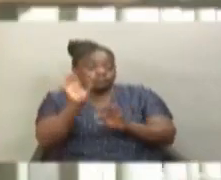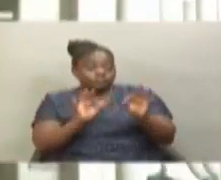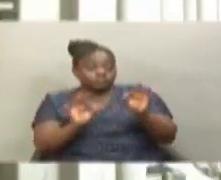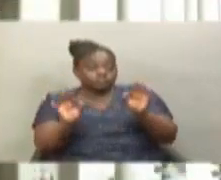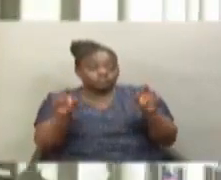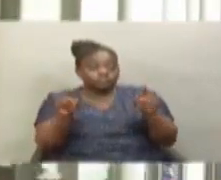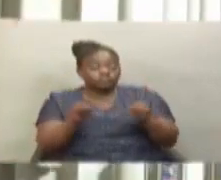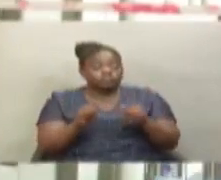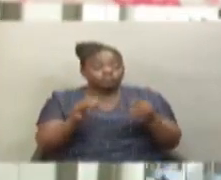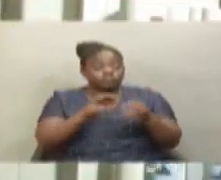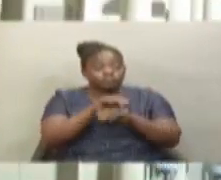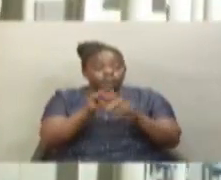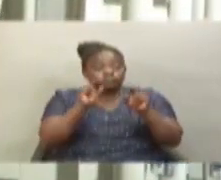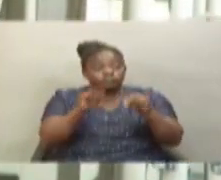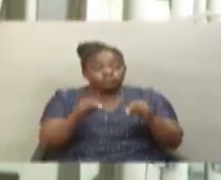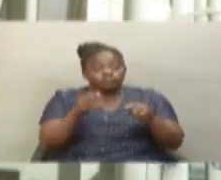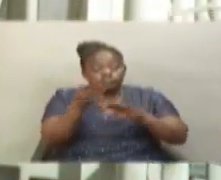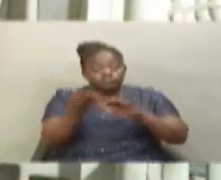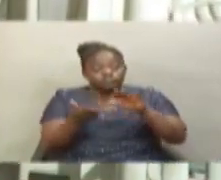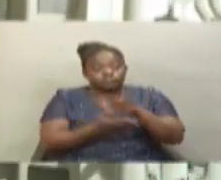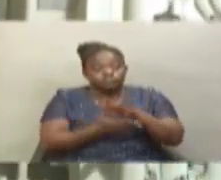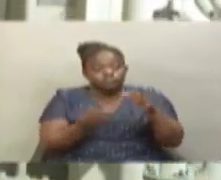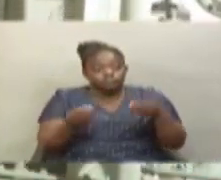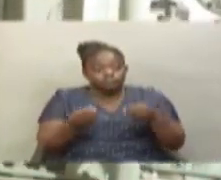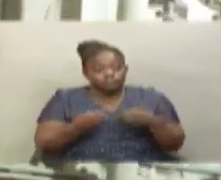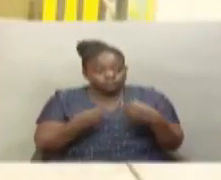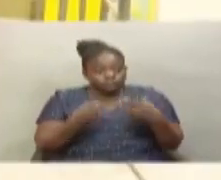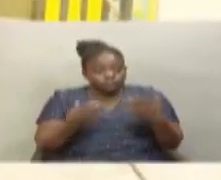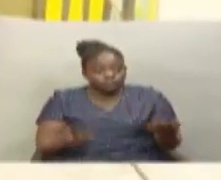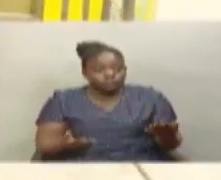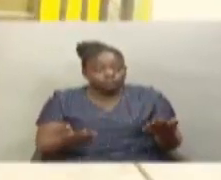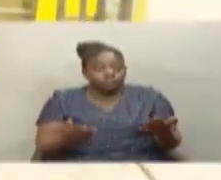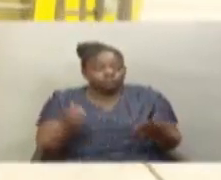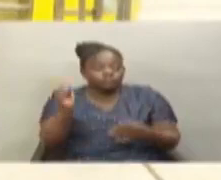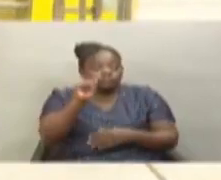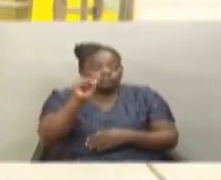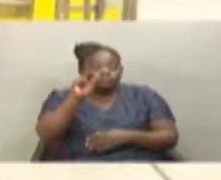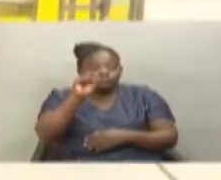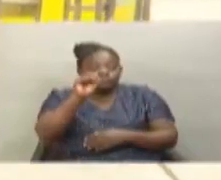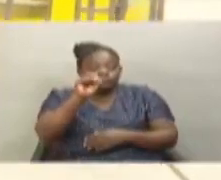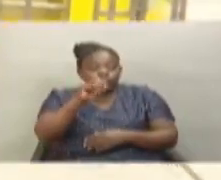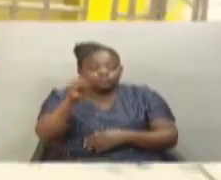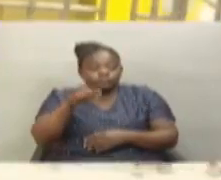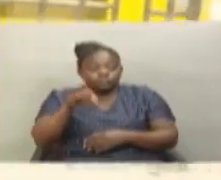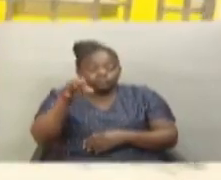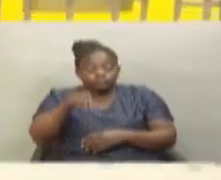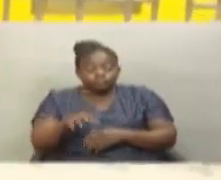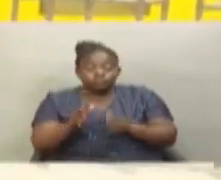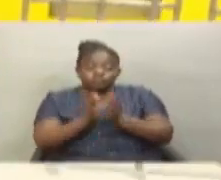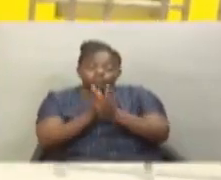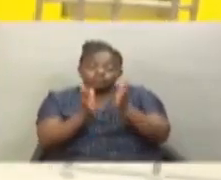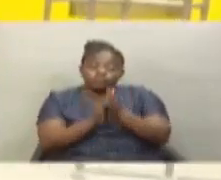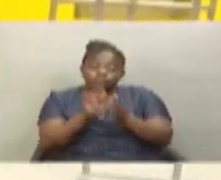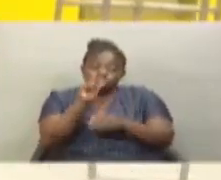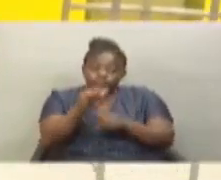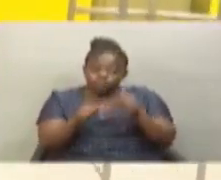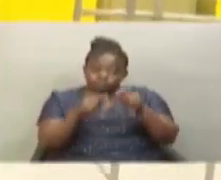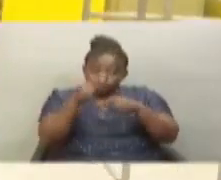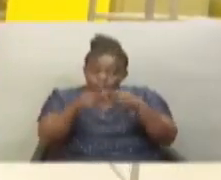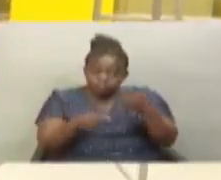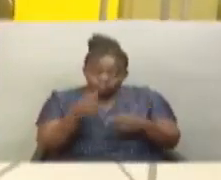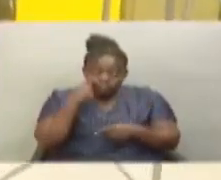made. It's not like a shoe, you say you miss size 9. Abanyonyodde ebitonotono byo bakyagenda mu maaso n'okuttaanya